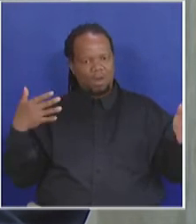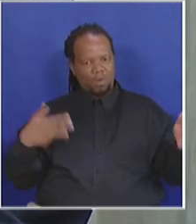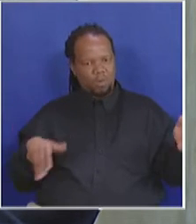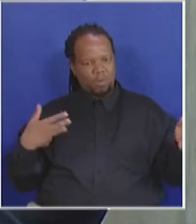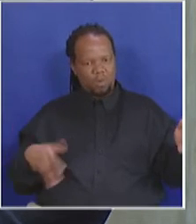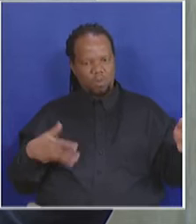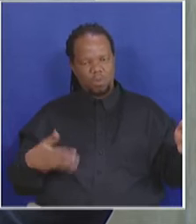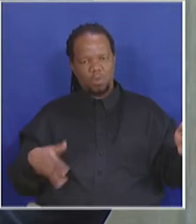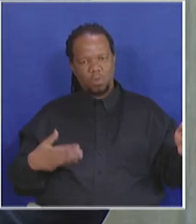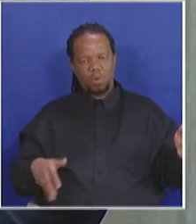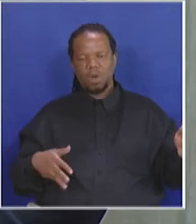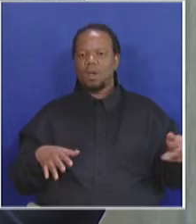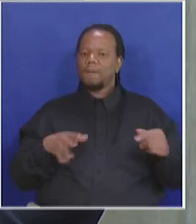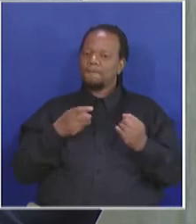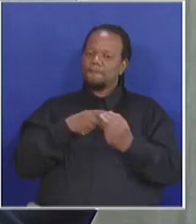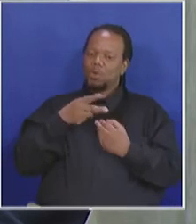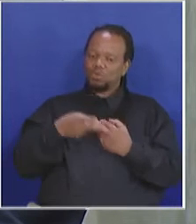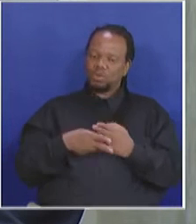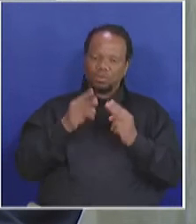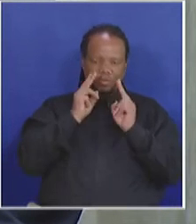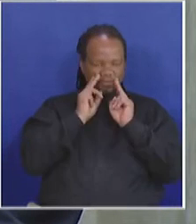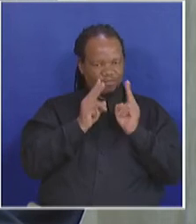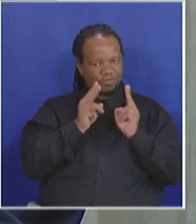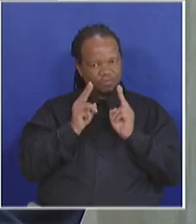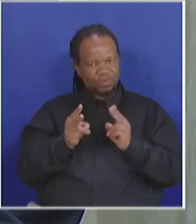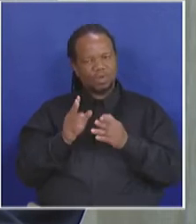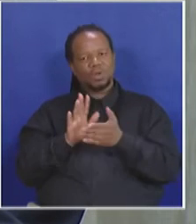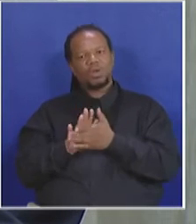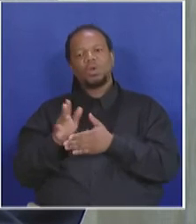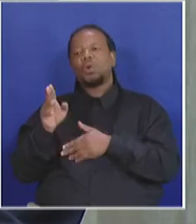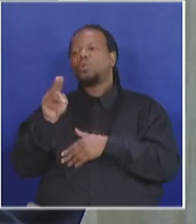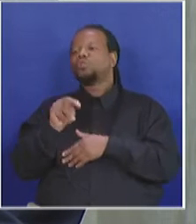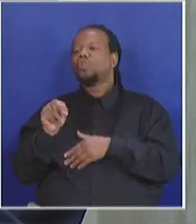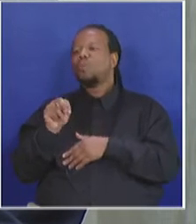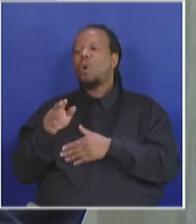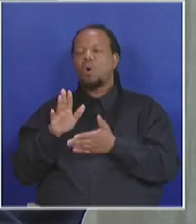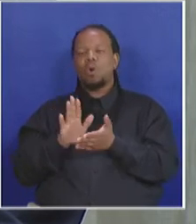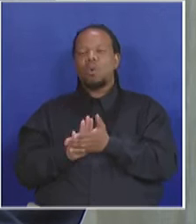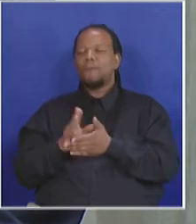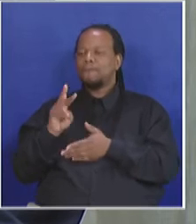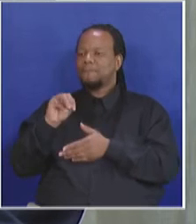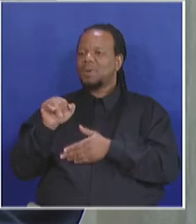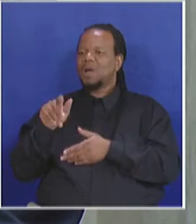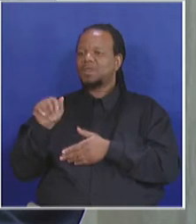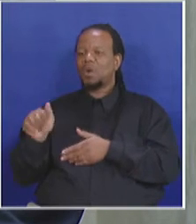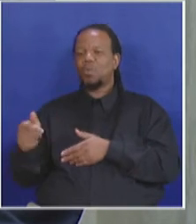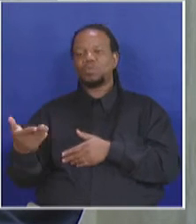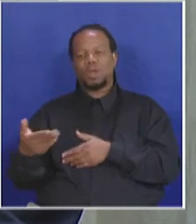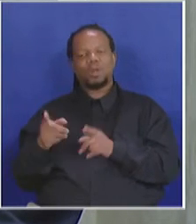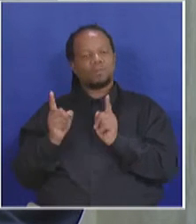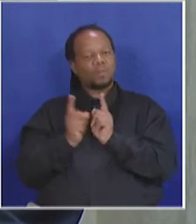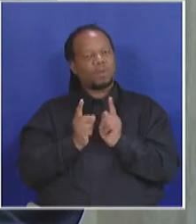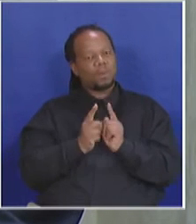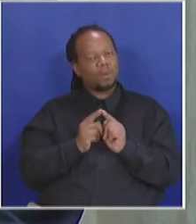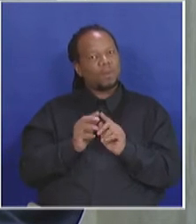We visited a class of projects by government in Ndumo area in Umkanyagute. These are good projects. These projects are a good